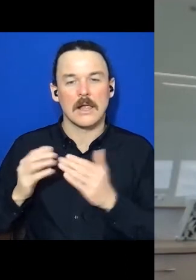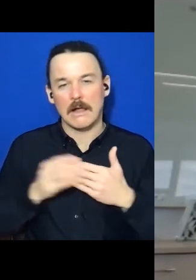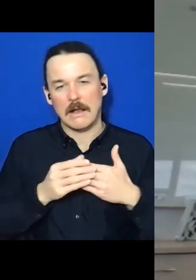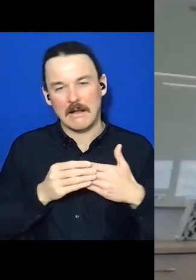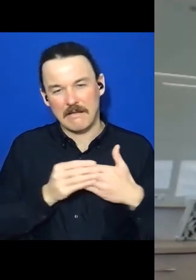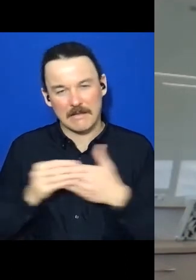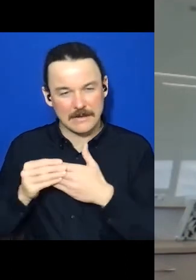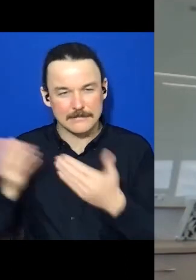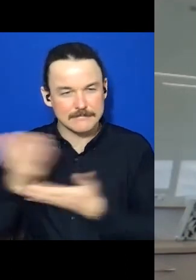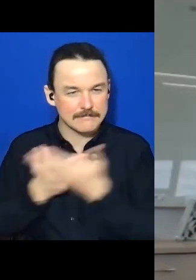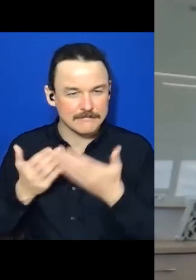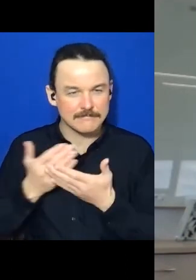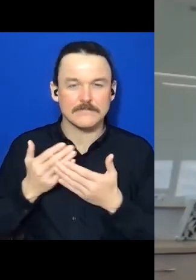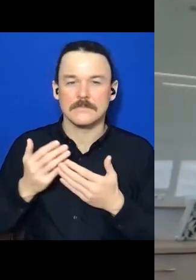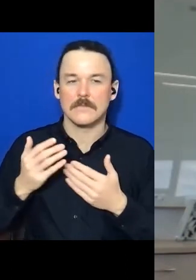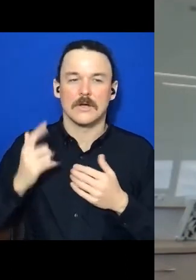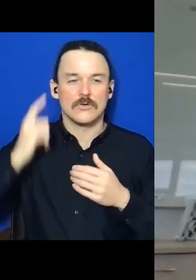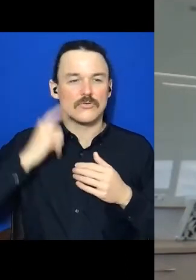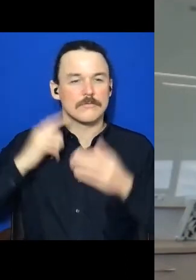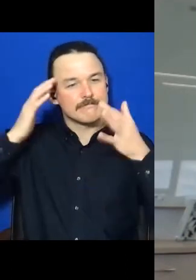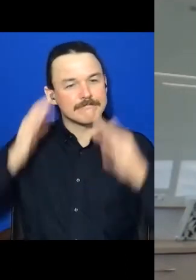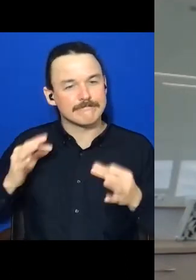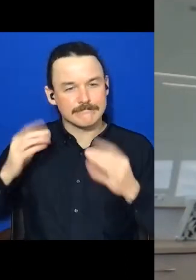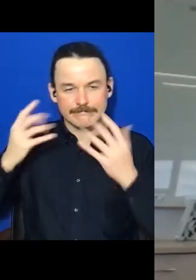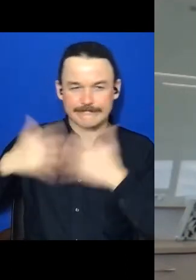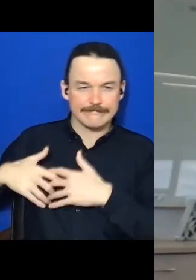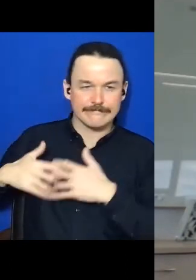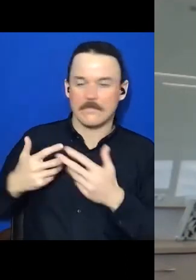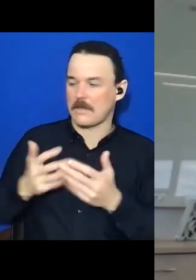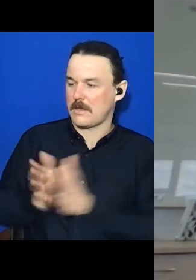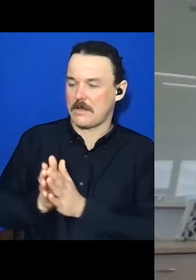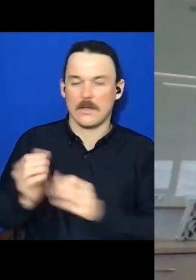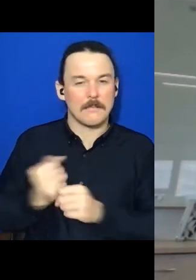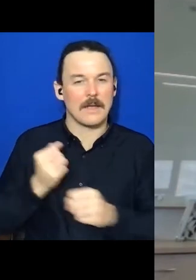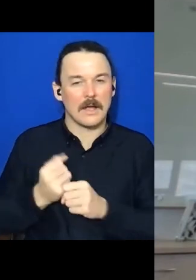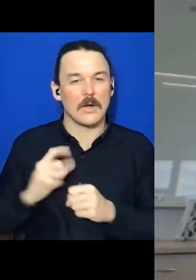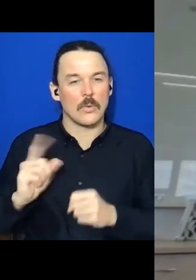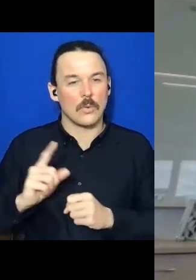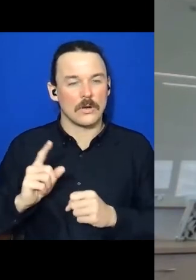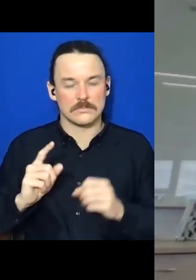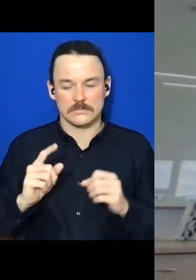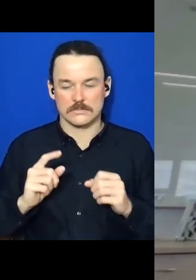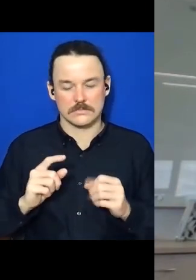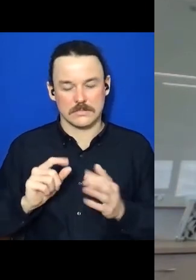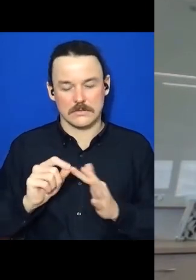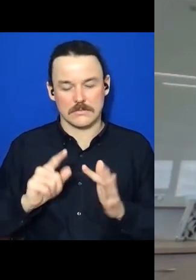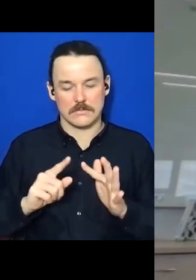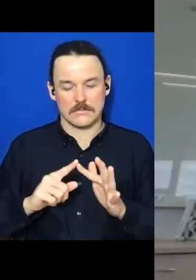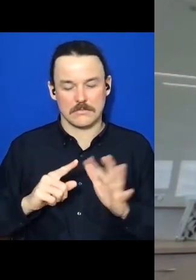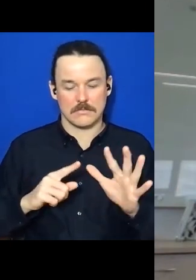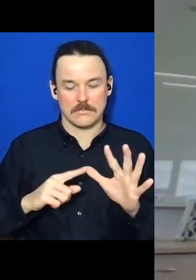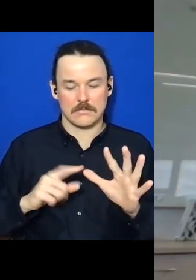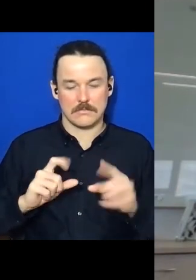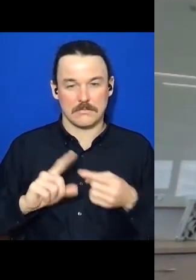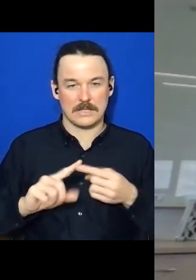a police service that our people can have the confidence and trust that they are going to do the right thing? So